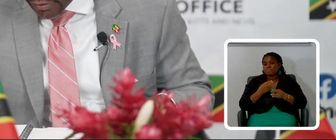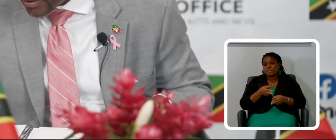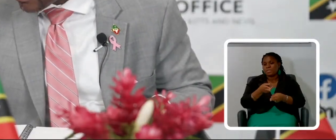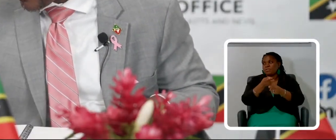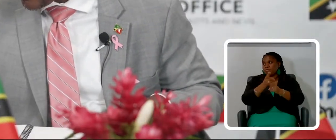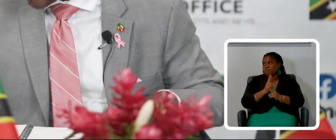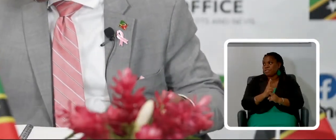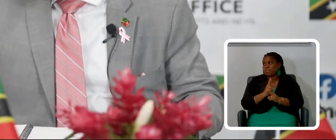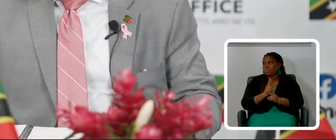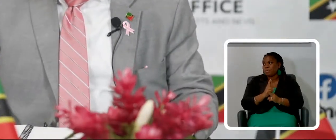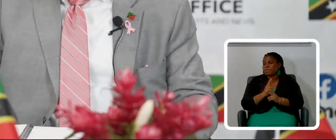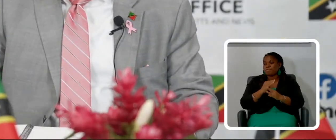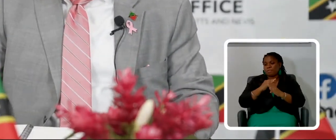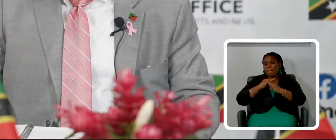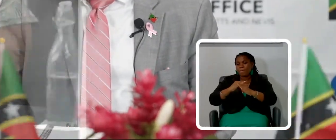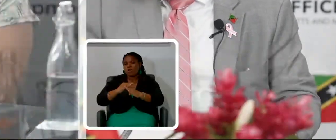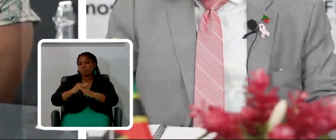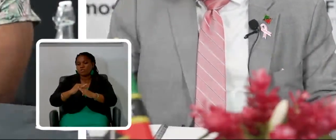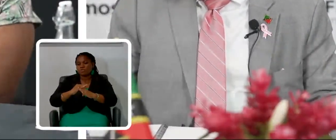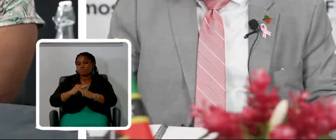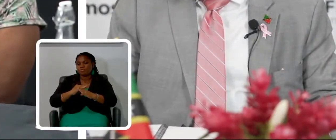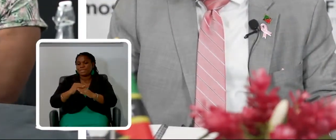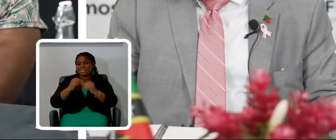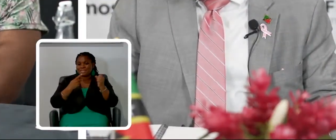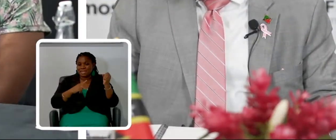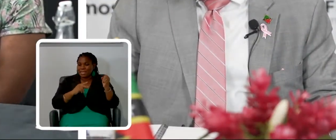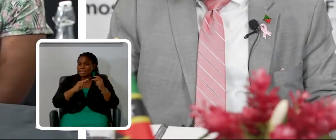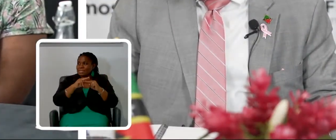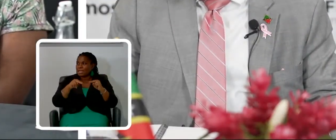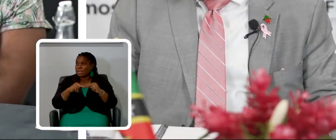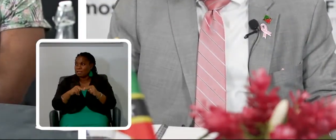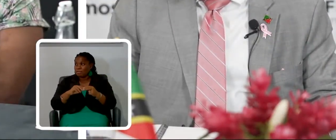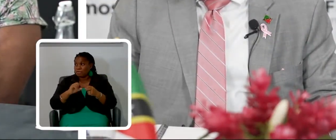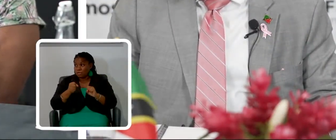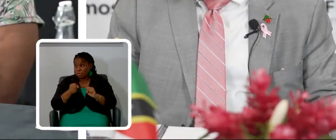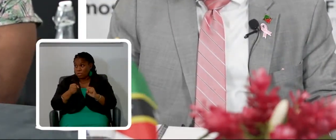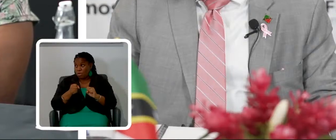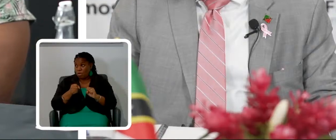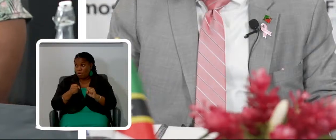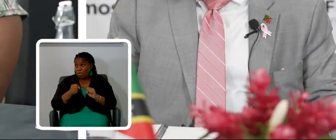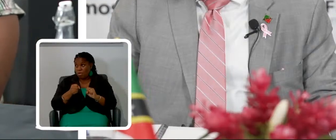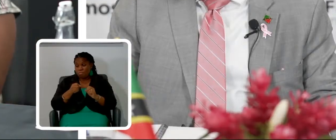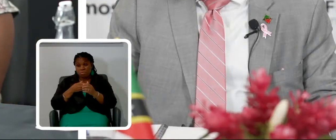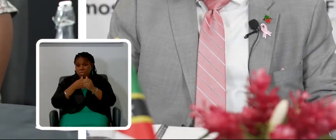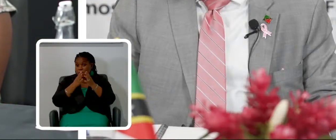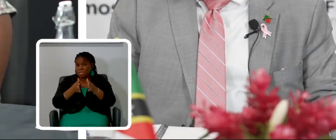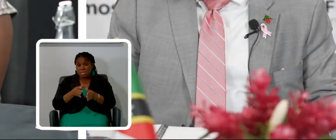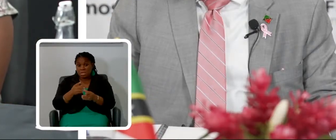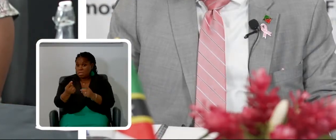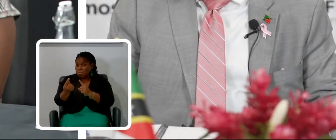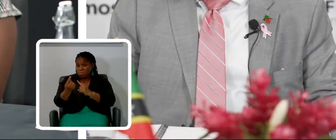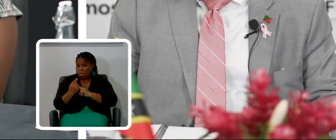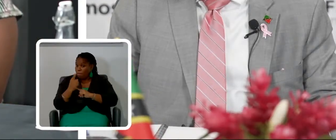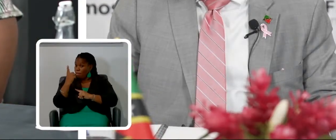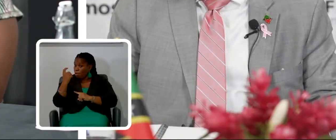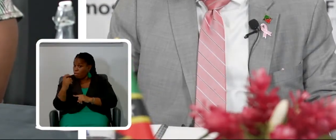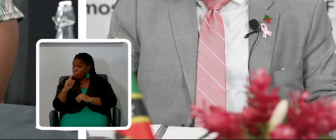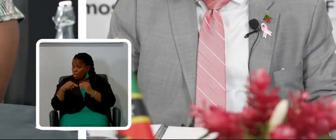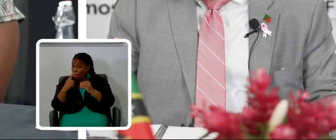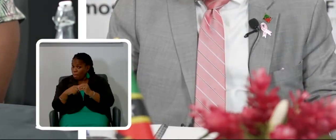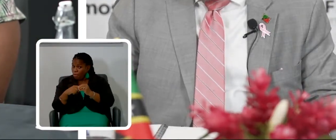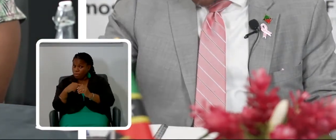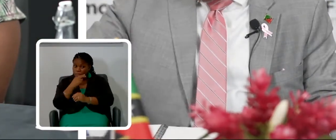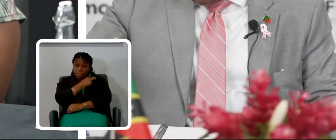that very, very much. So the Premier of Nevis did not approach you on the hospital project. That's what you're